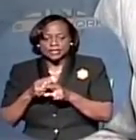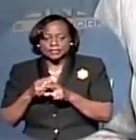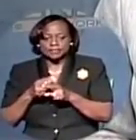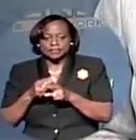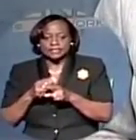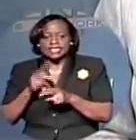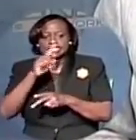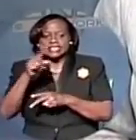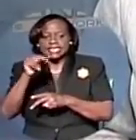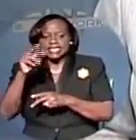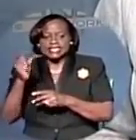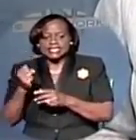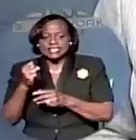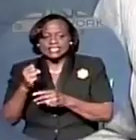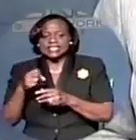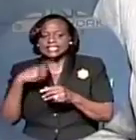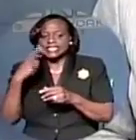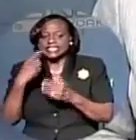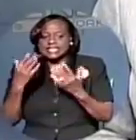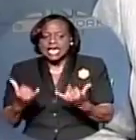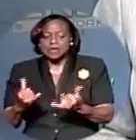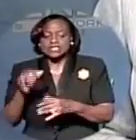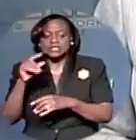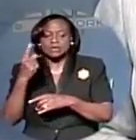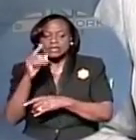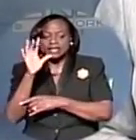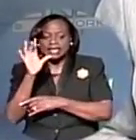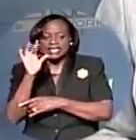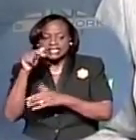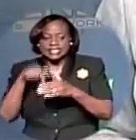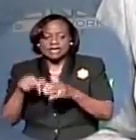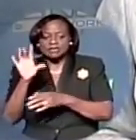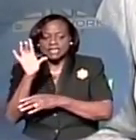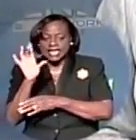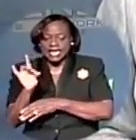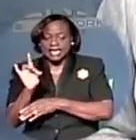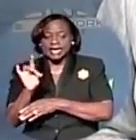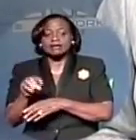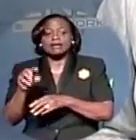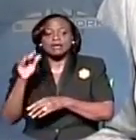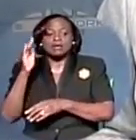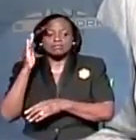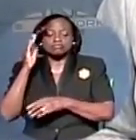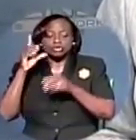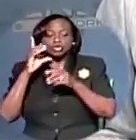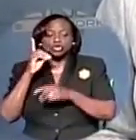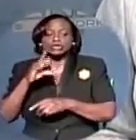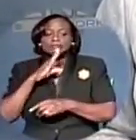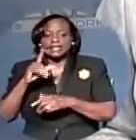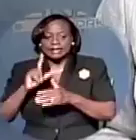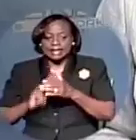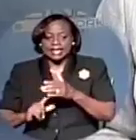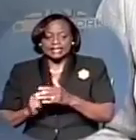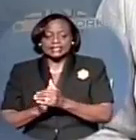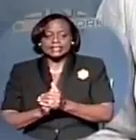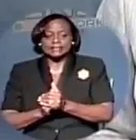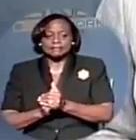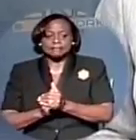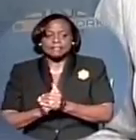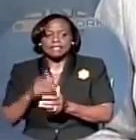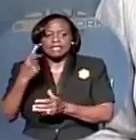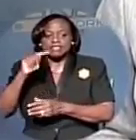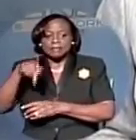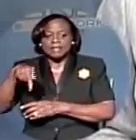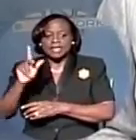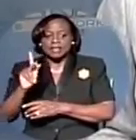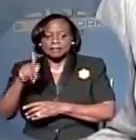now down to 8 and could be even less by the time a voter planting hearing resumes in North Andros tomorrow. Meantime, the Progressive